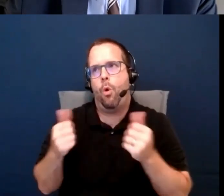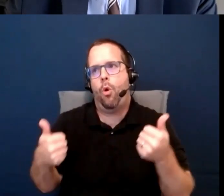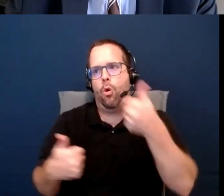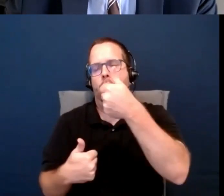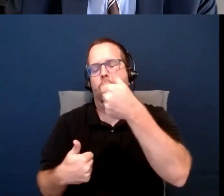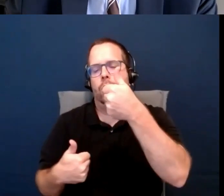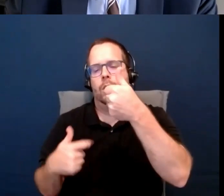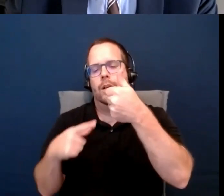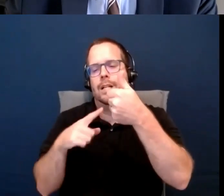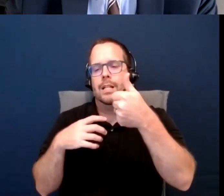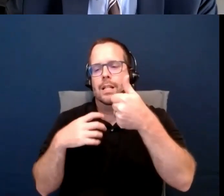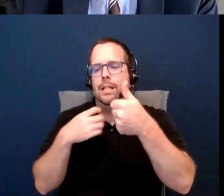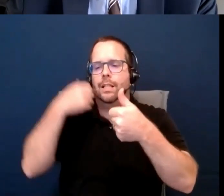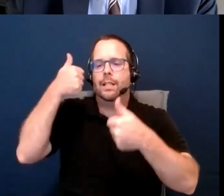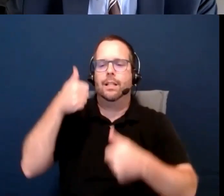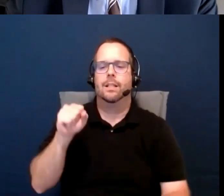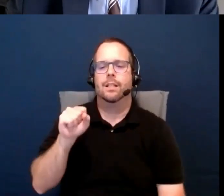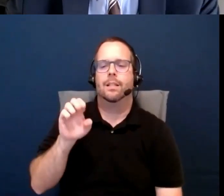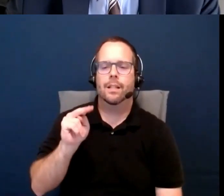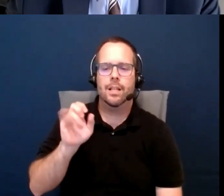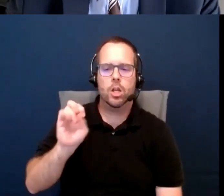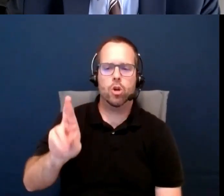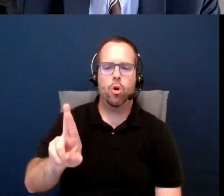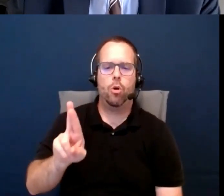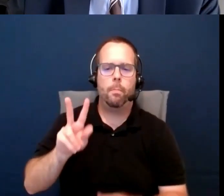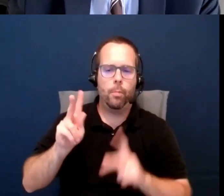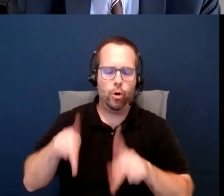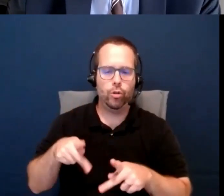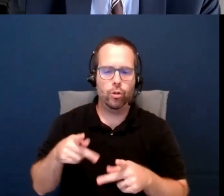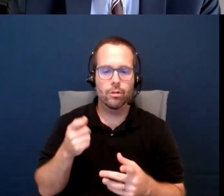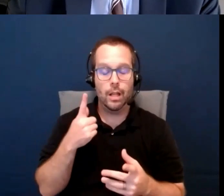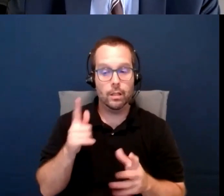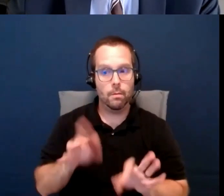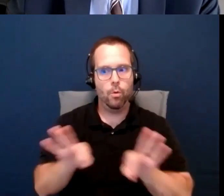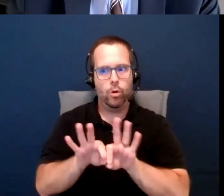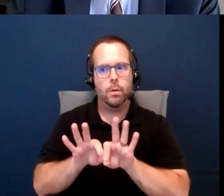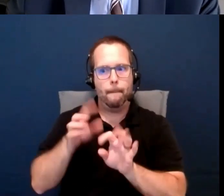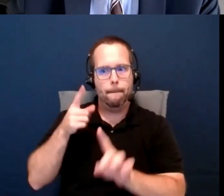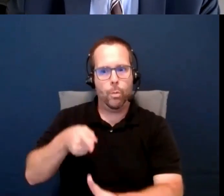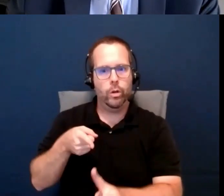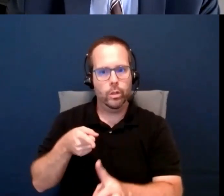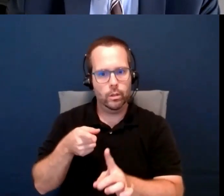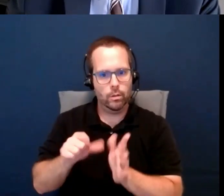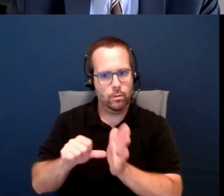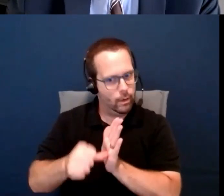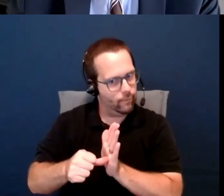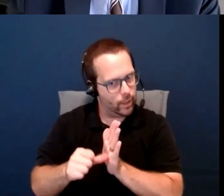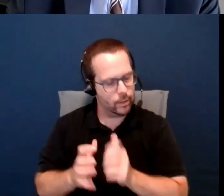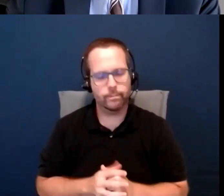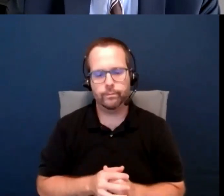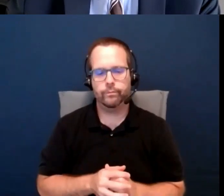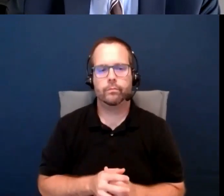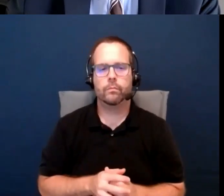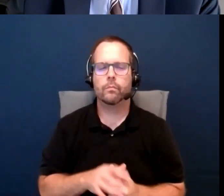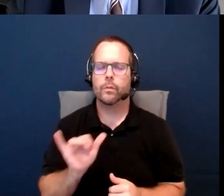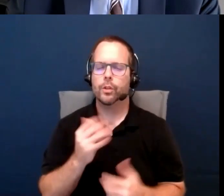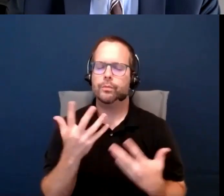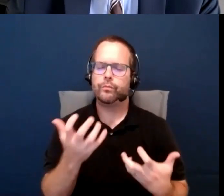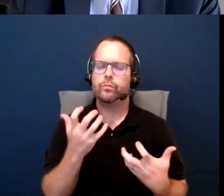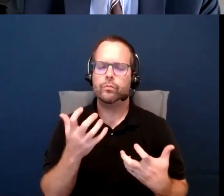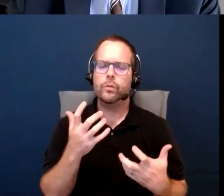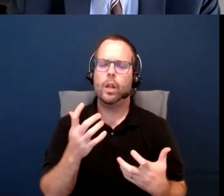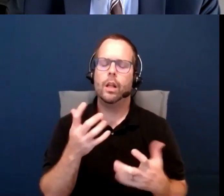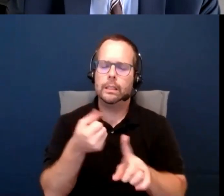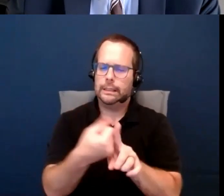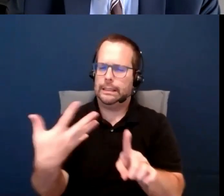that's another very important point to make. And I would like to underscore several